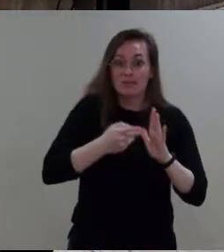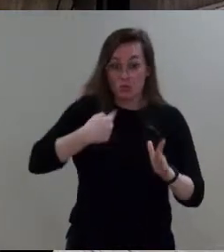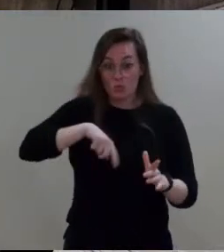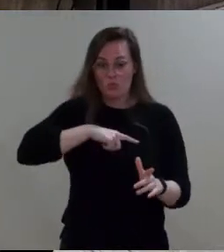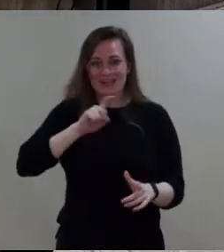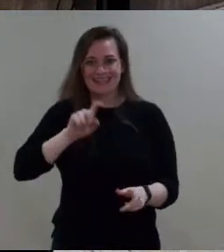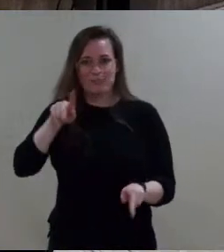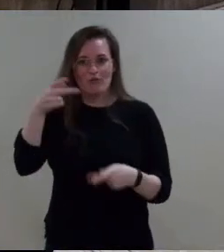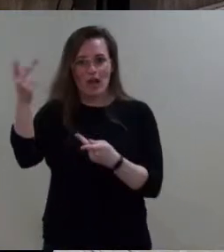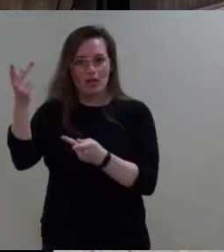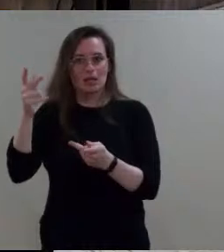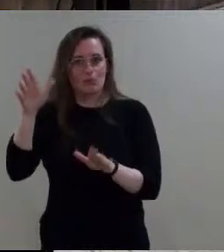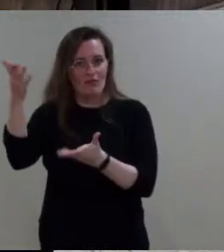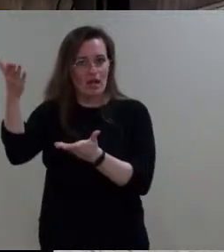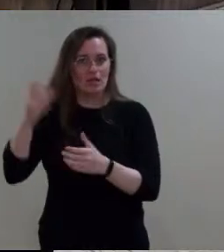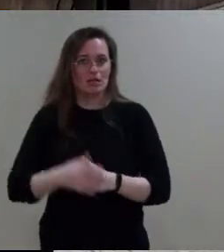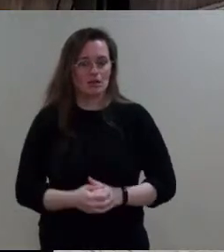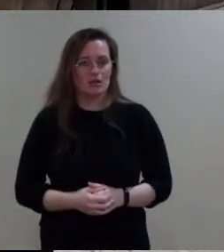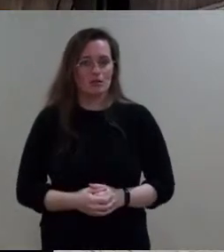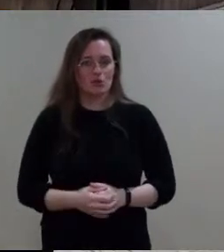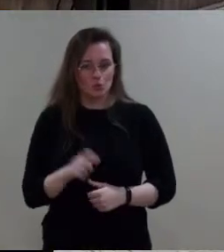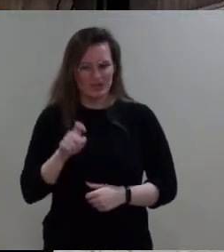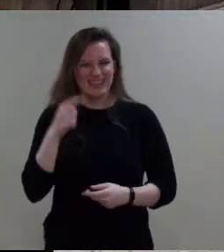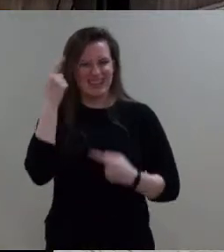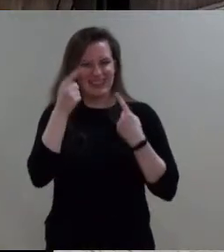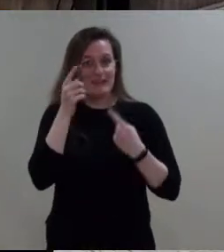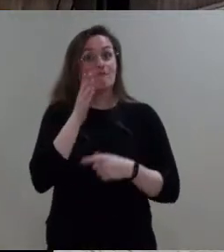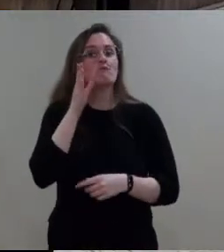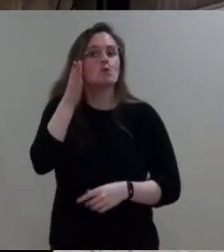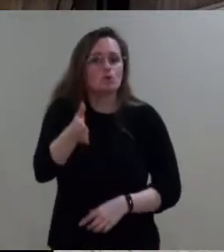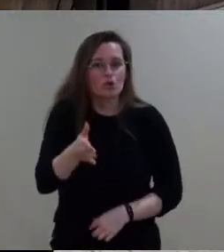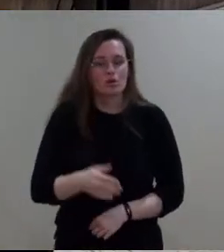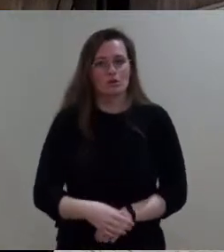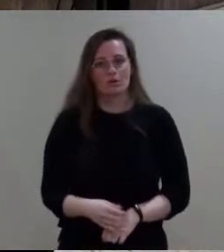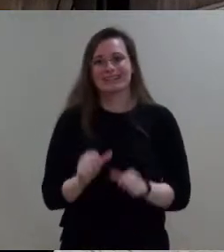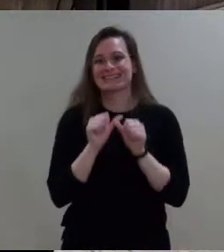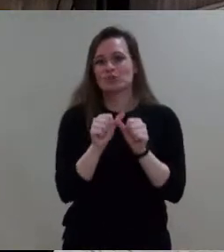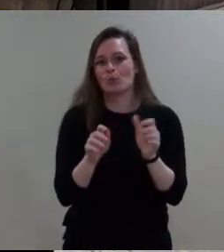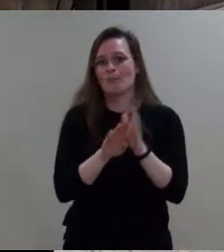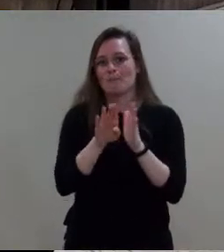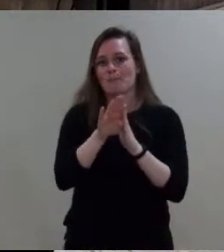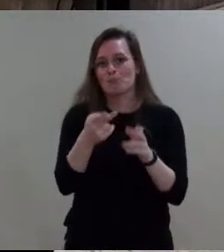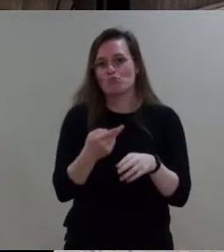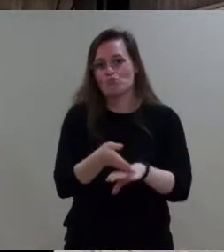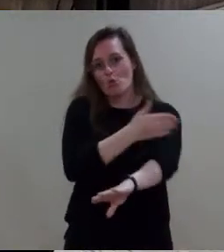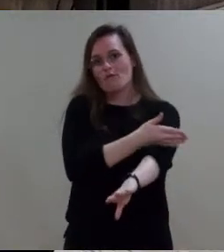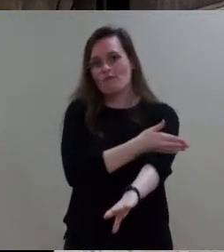future. And I don't want to be upset and disappointed